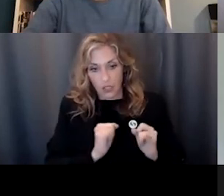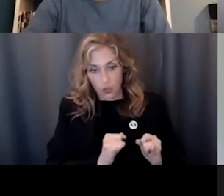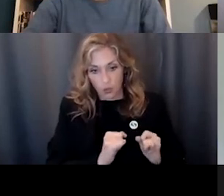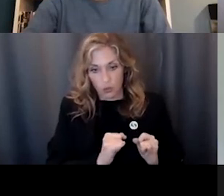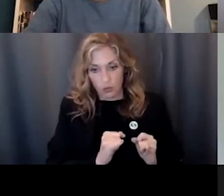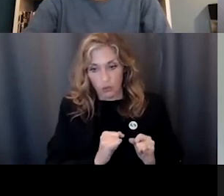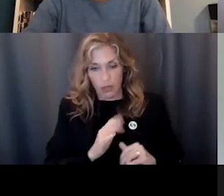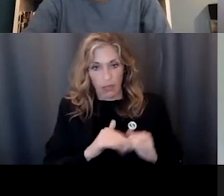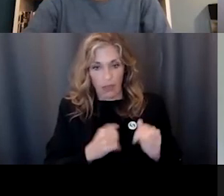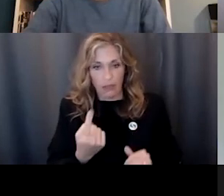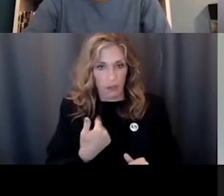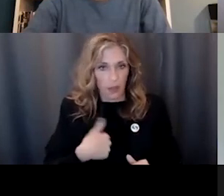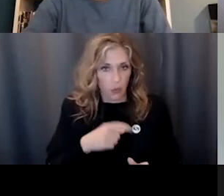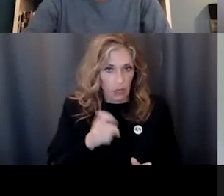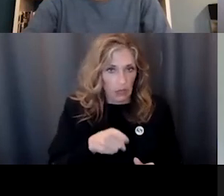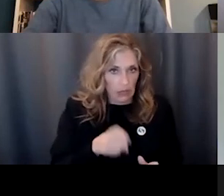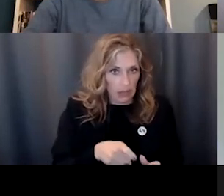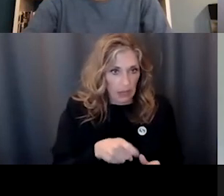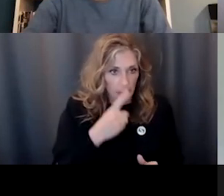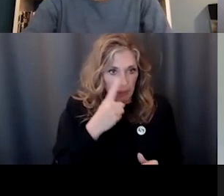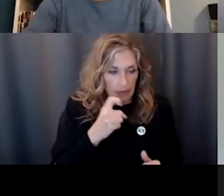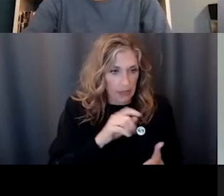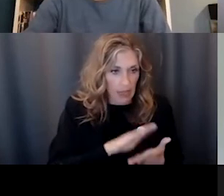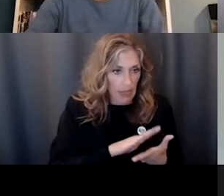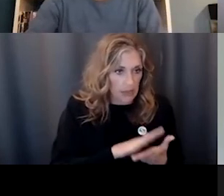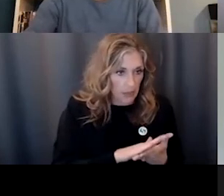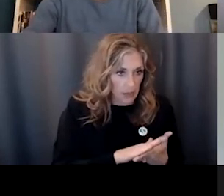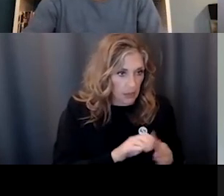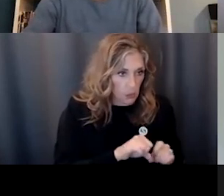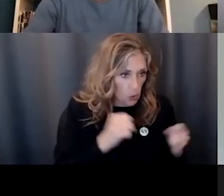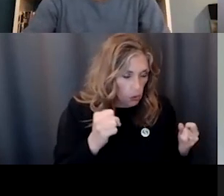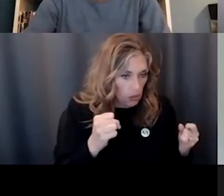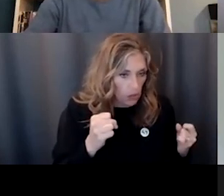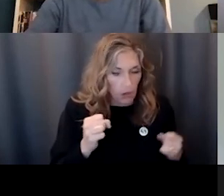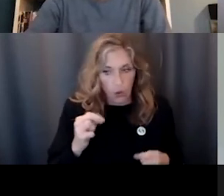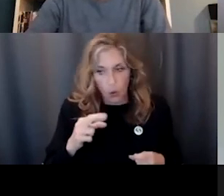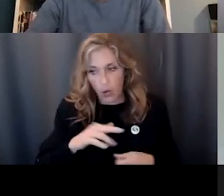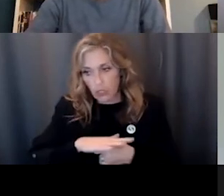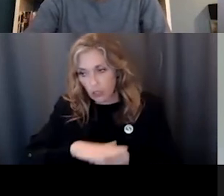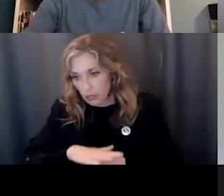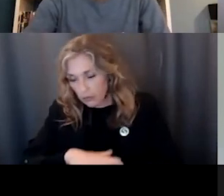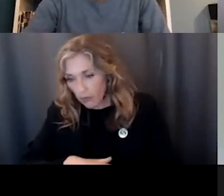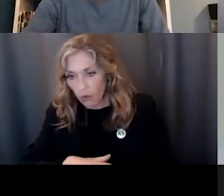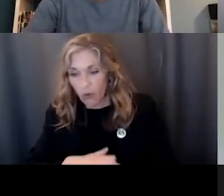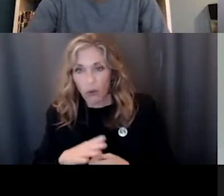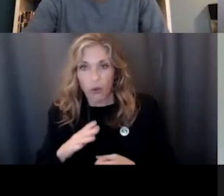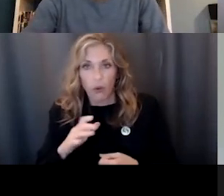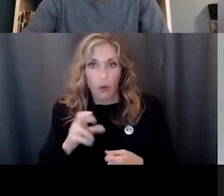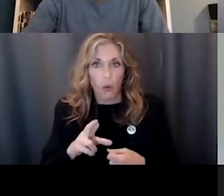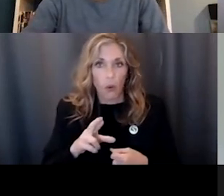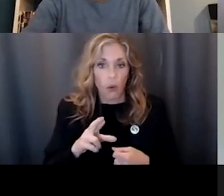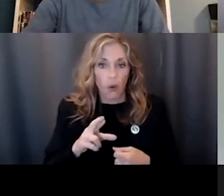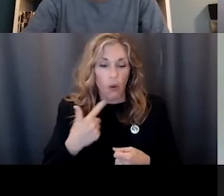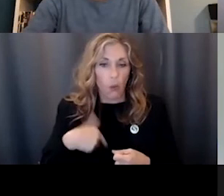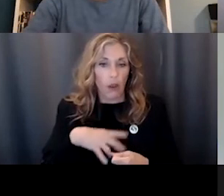do because academia is broken or it's stressful or we're burnt out